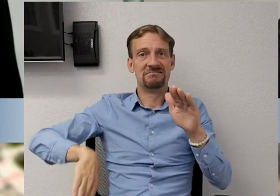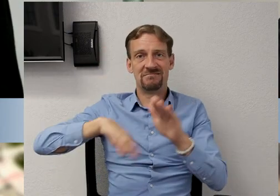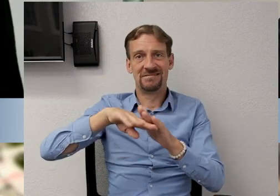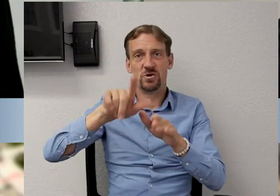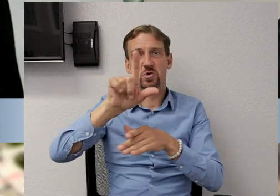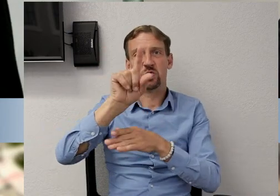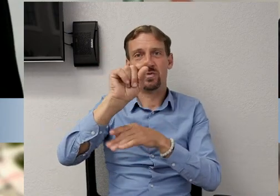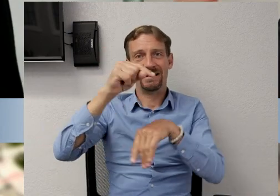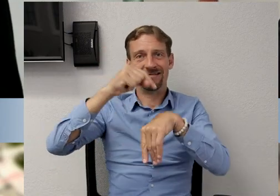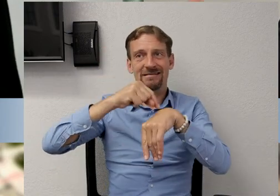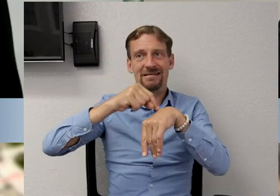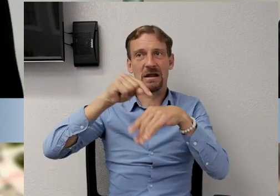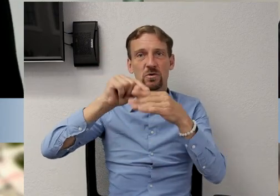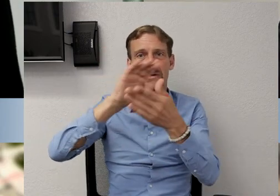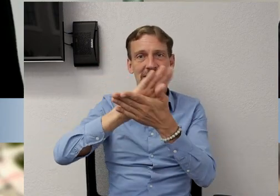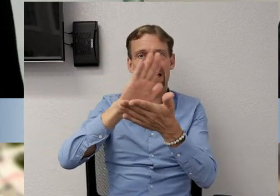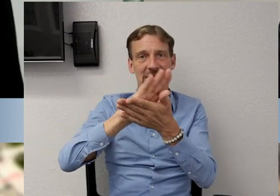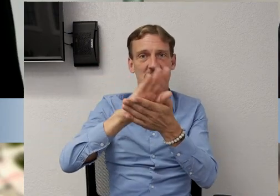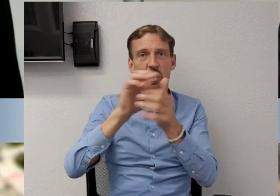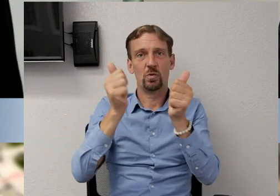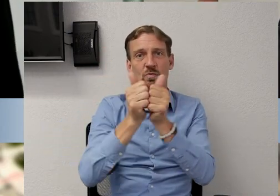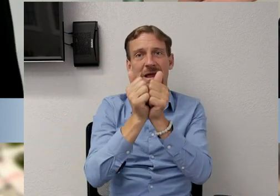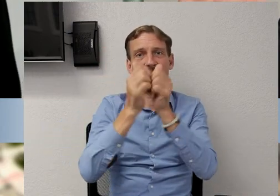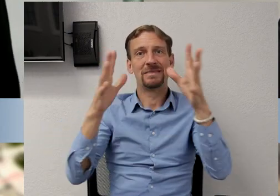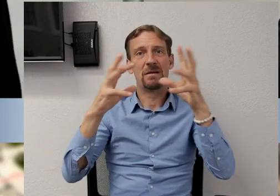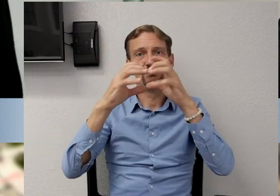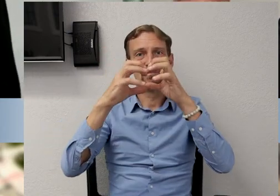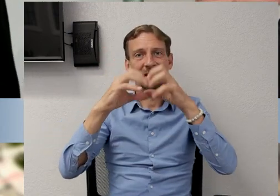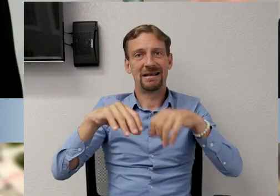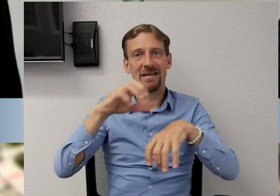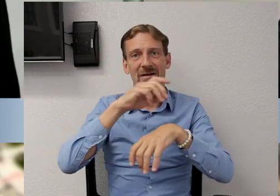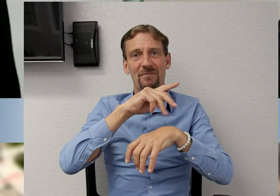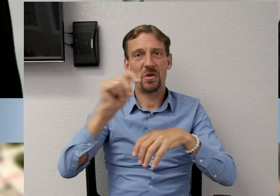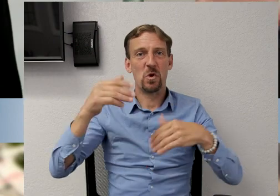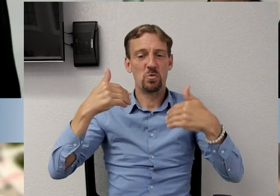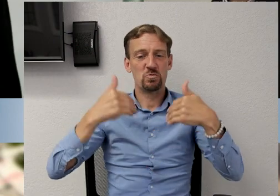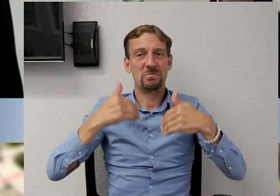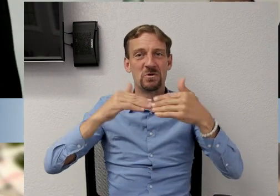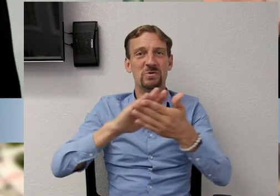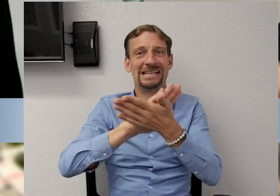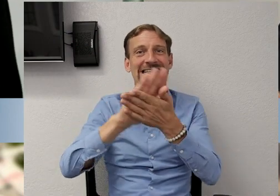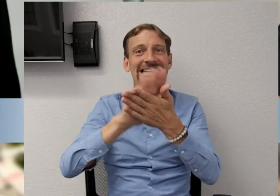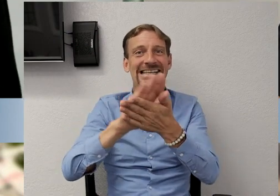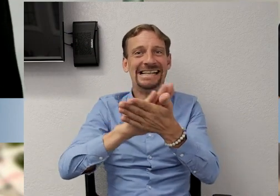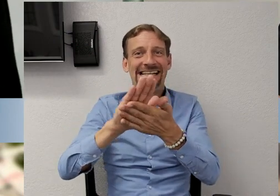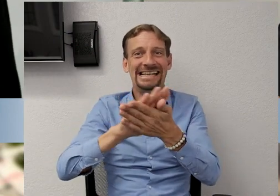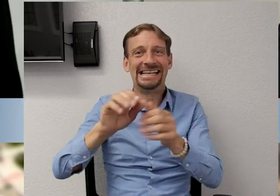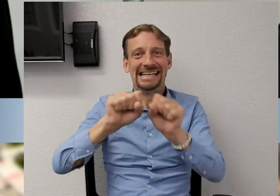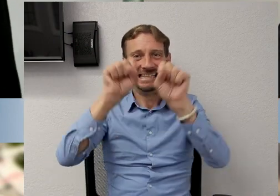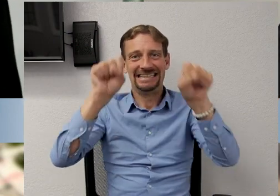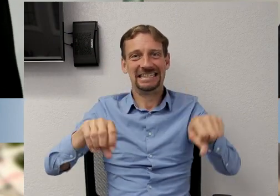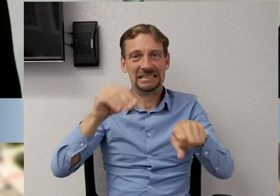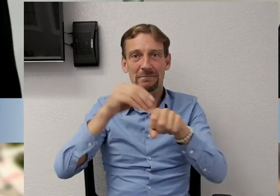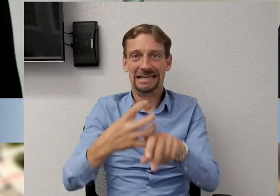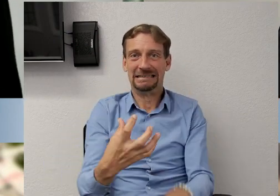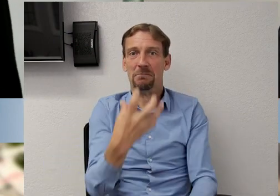times without degrading the respiratory nature of it, the respirators that are built into the mask.